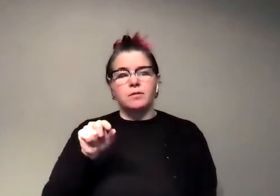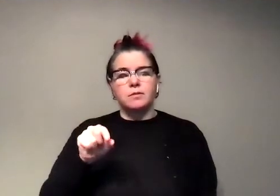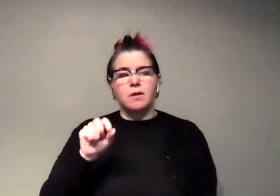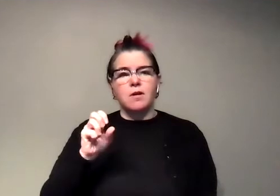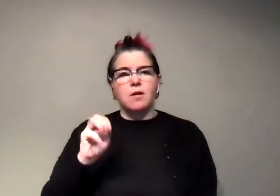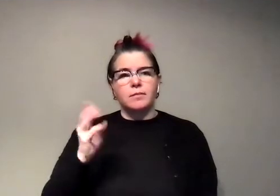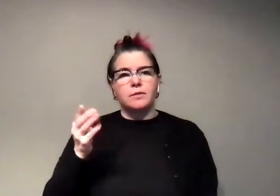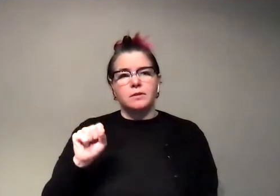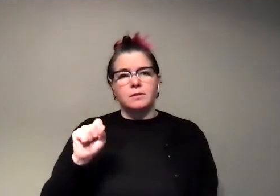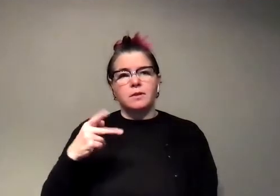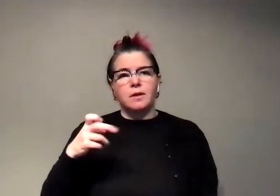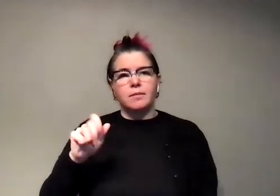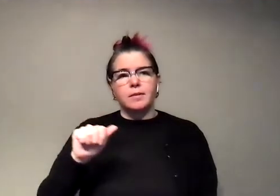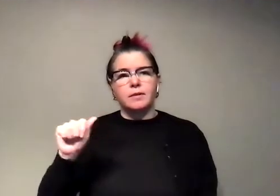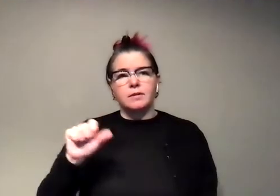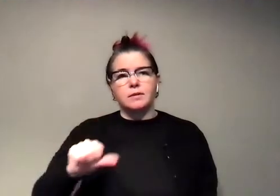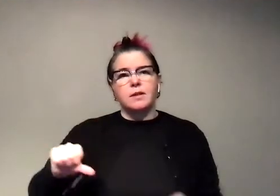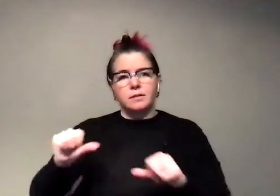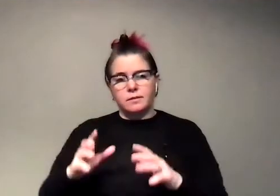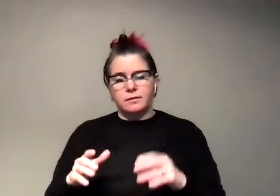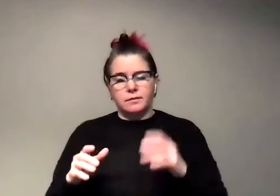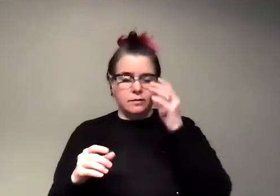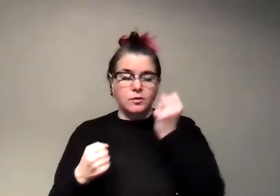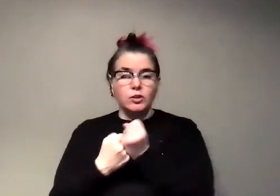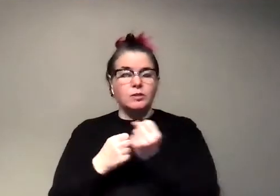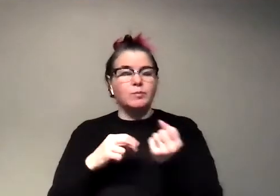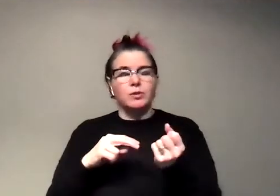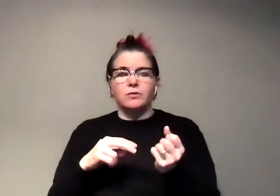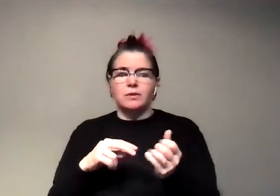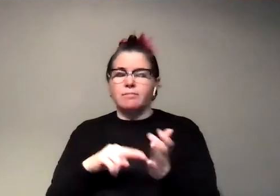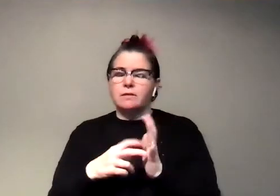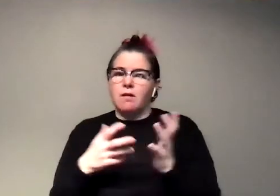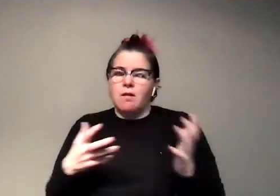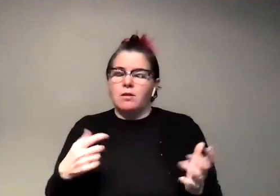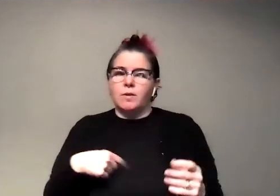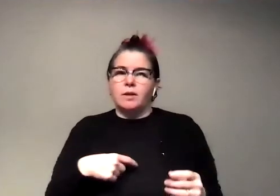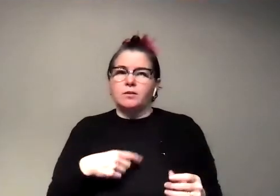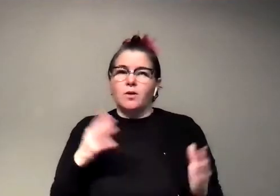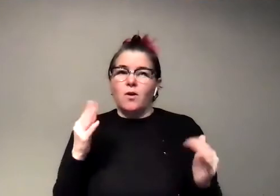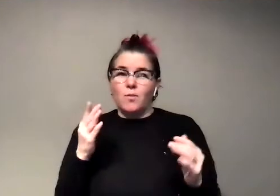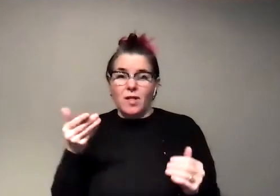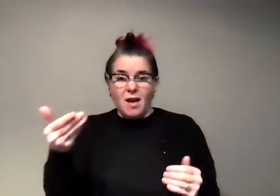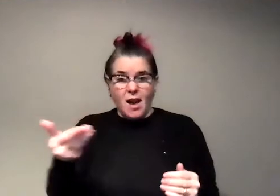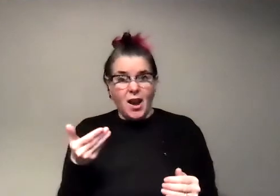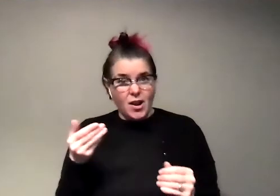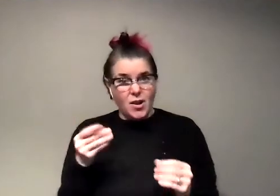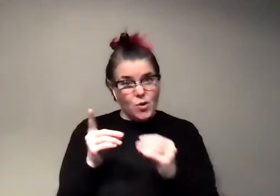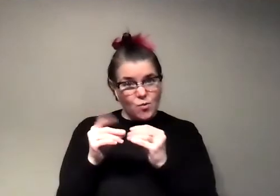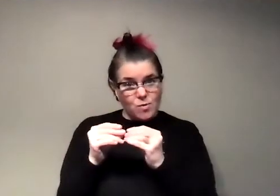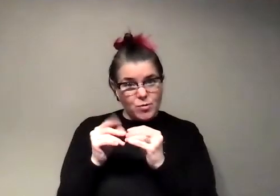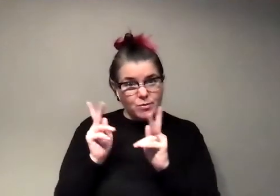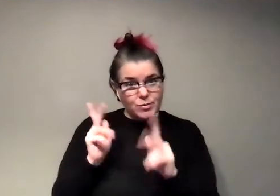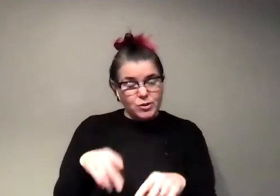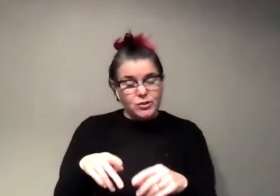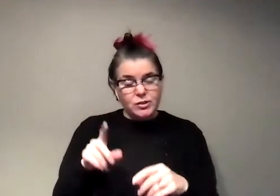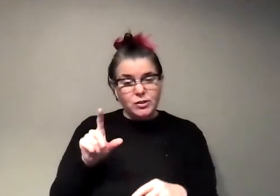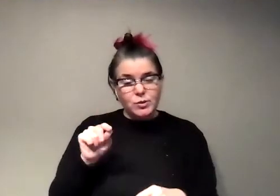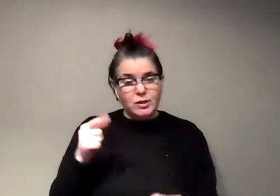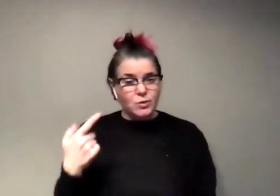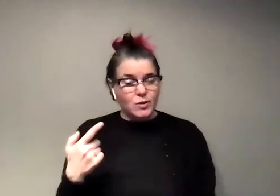patreon.com/Skype a Scientist. Supporting us means the world to us, and we're hoping to maybe hire another person in addition to me in 2021.